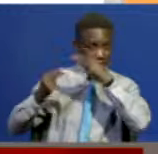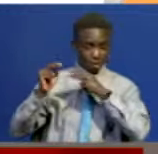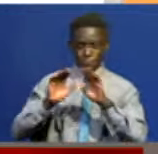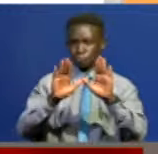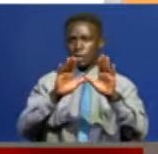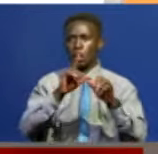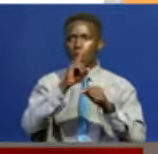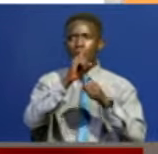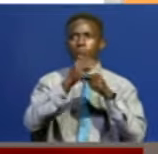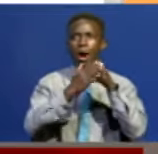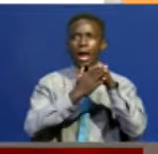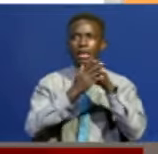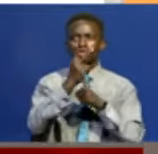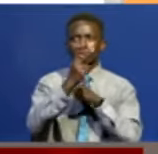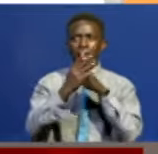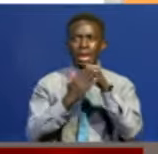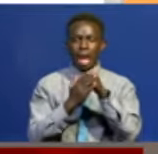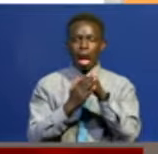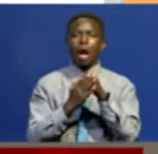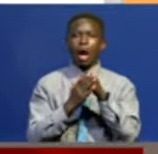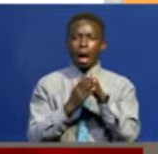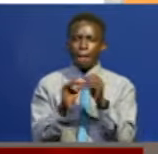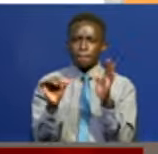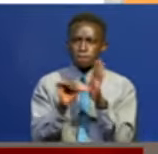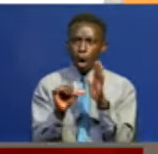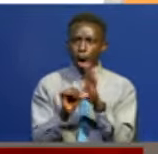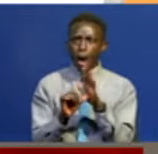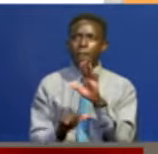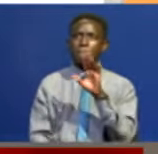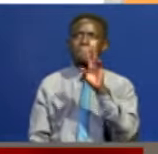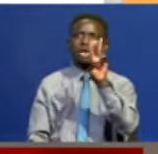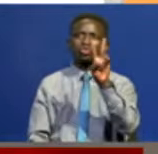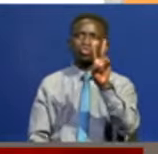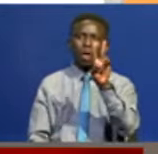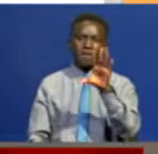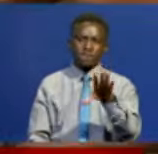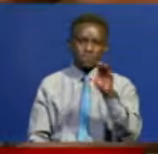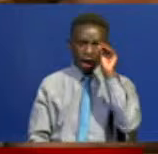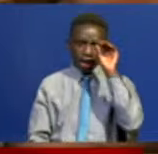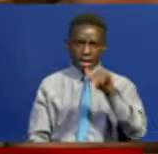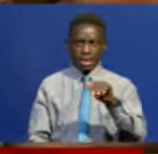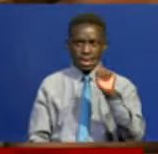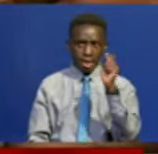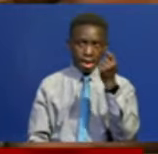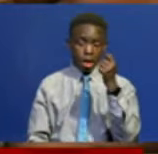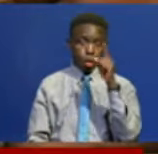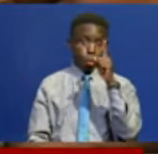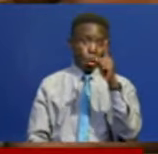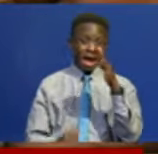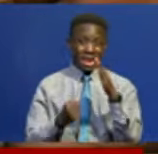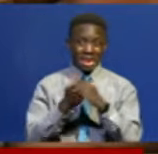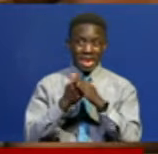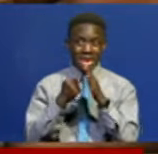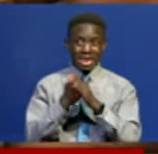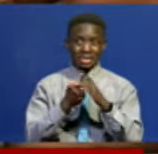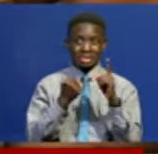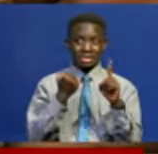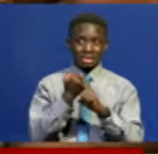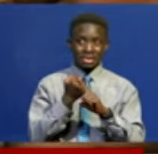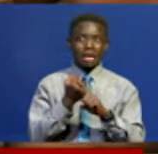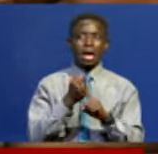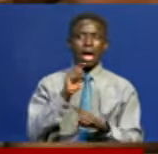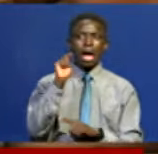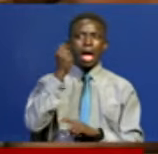2 cases were detected for the first time in Kenya. In 1996, Kenya conducted the first national